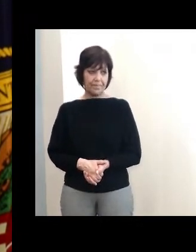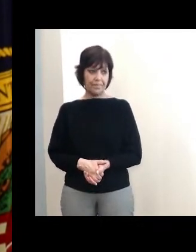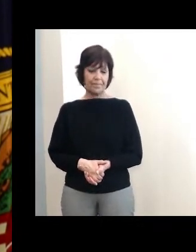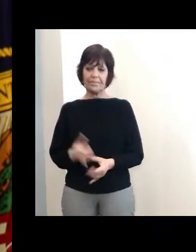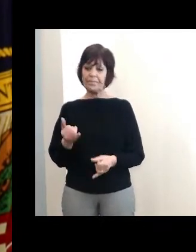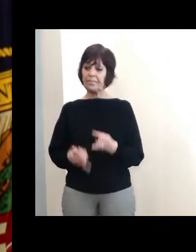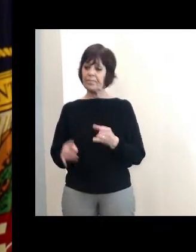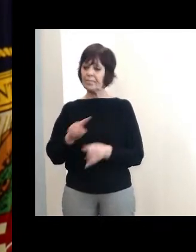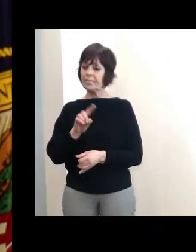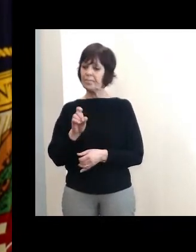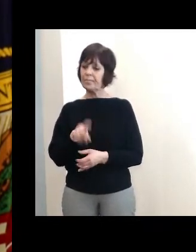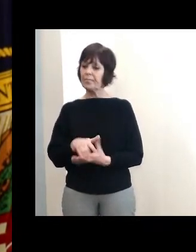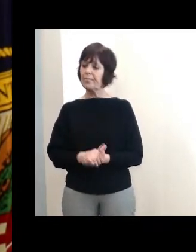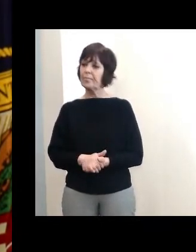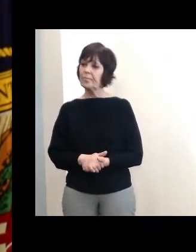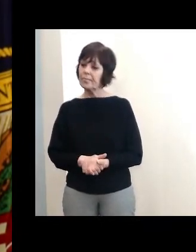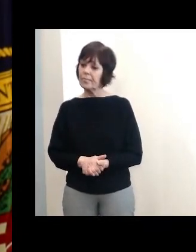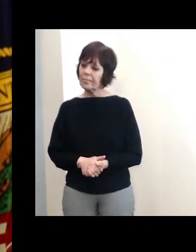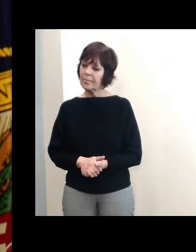Final question, Sandy?